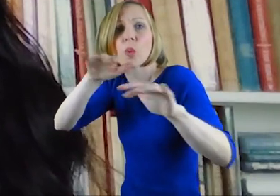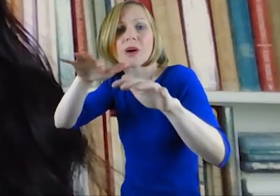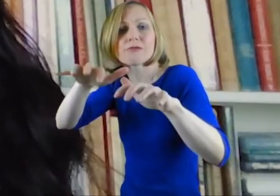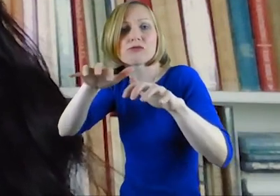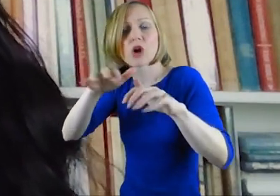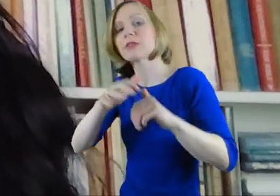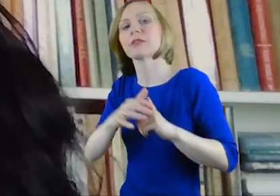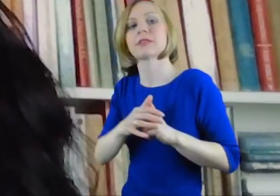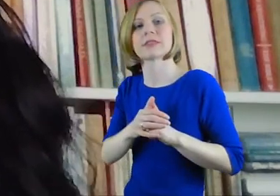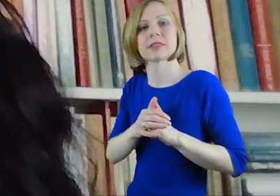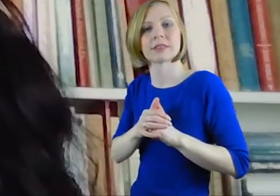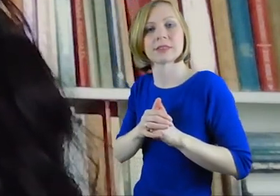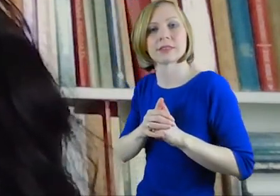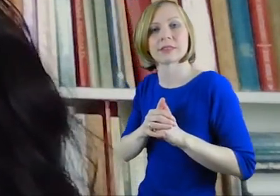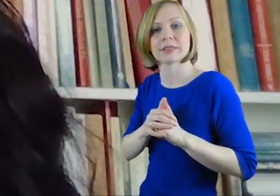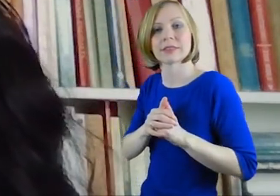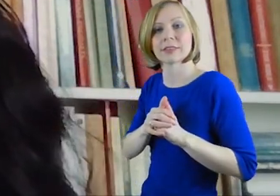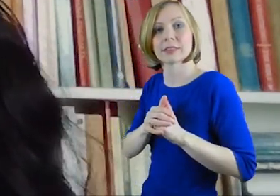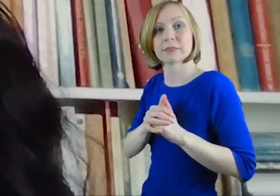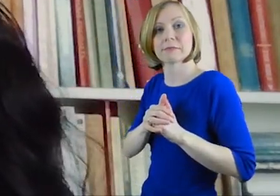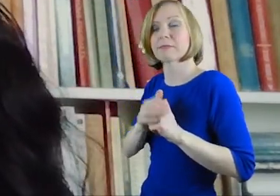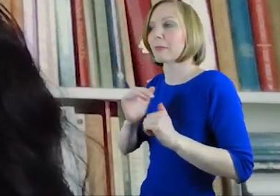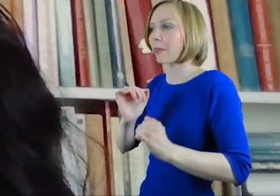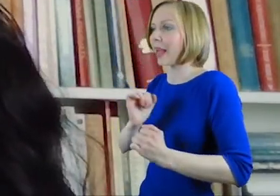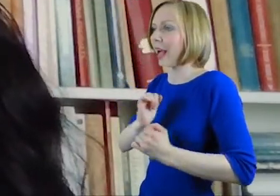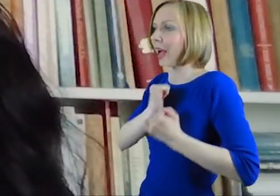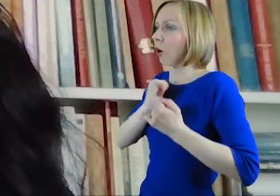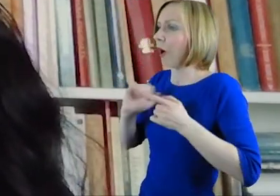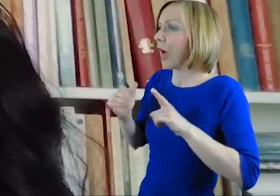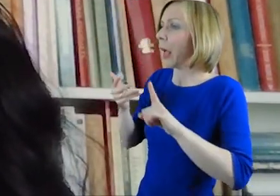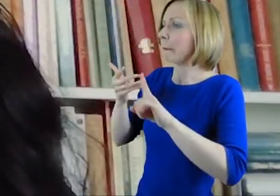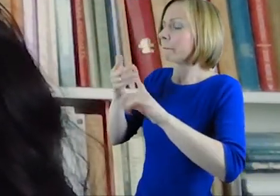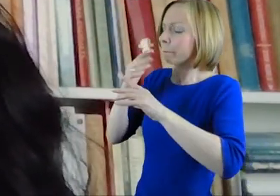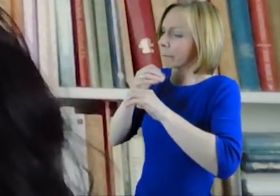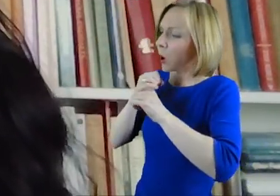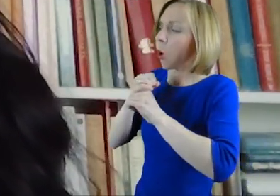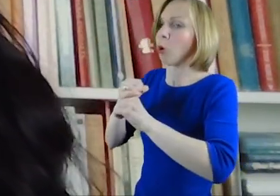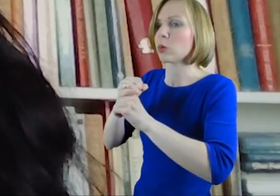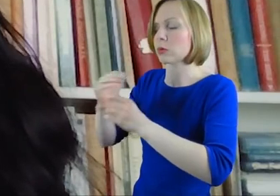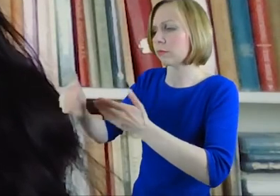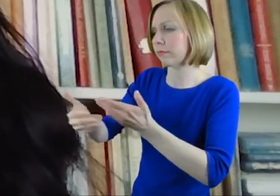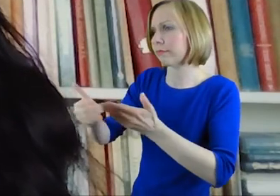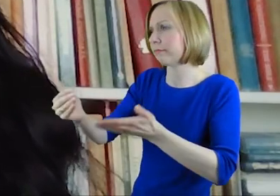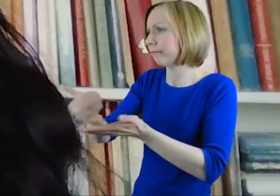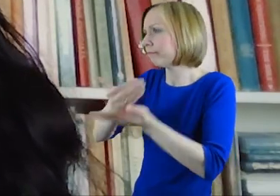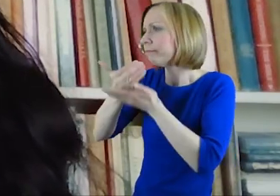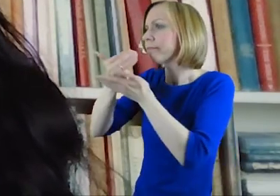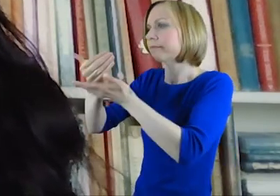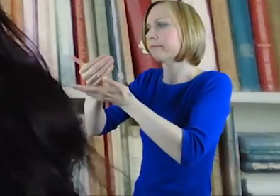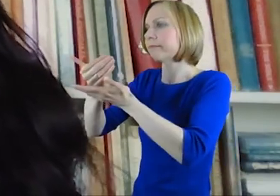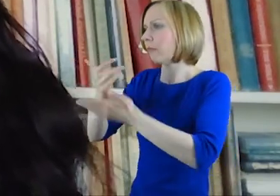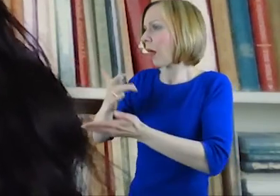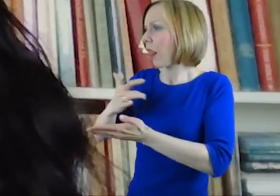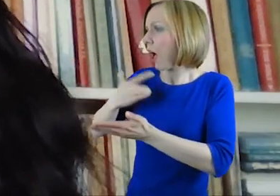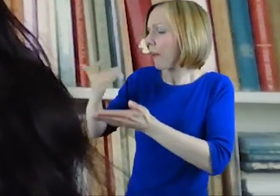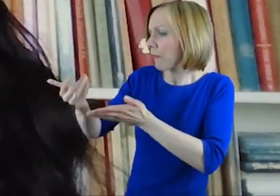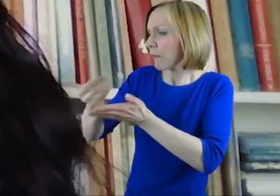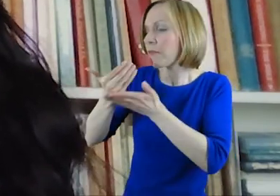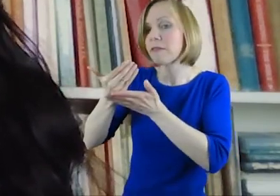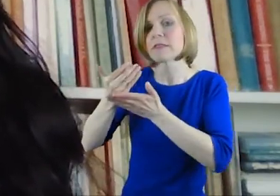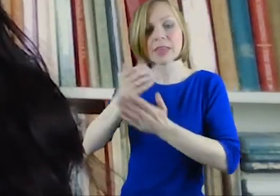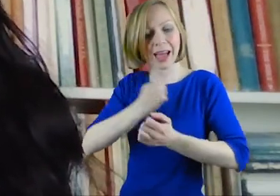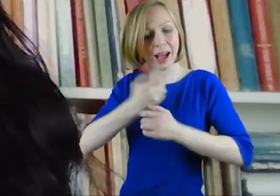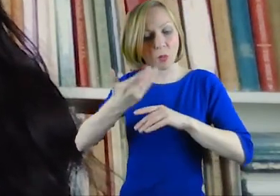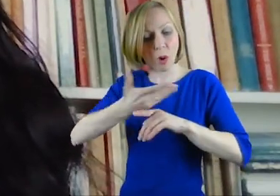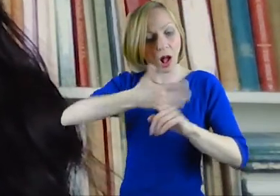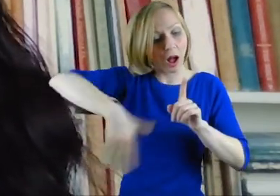frost, hold fast our purpose, our life, in your palm, and may our